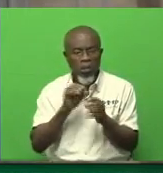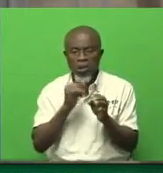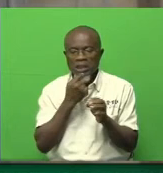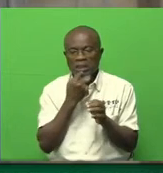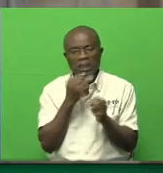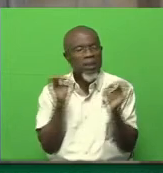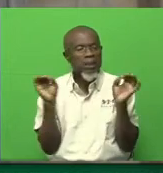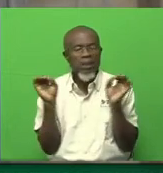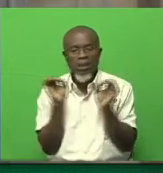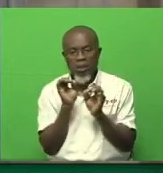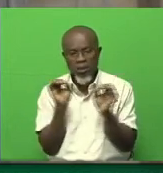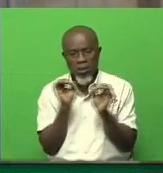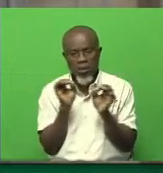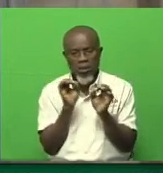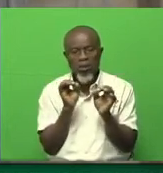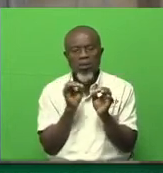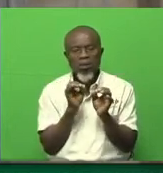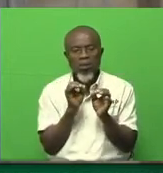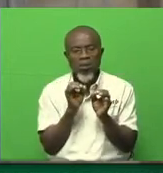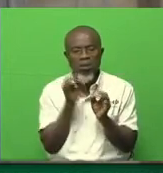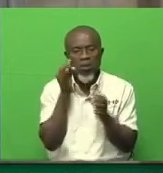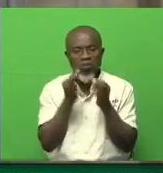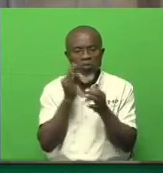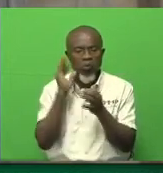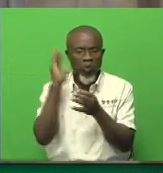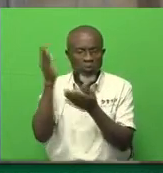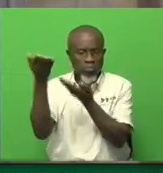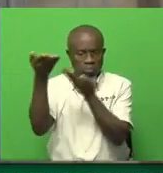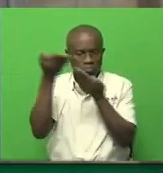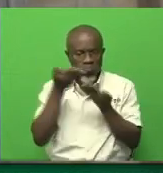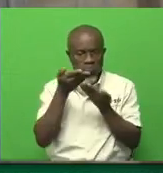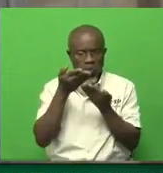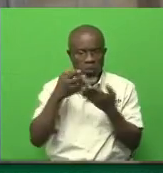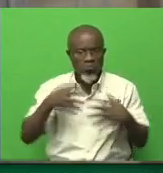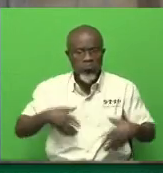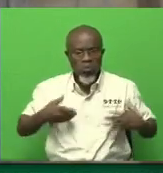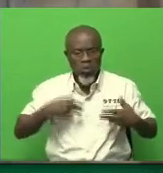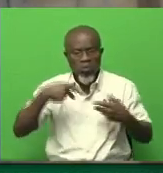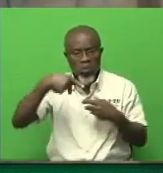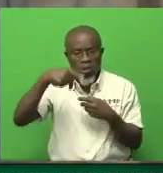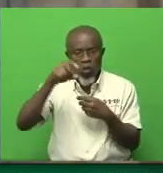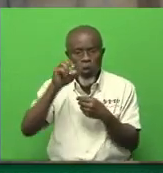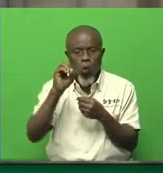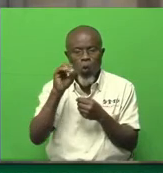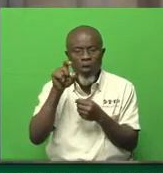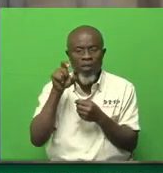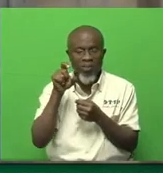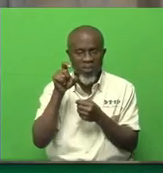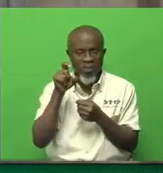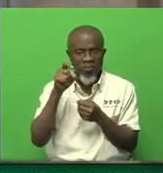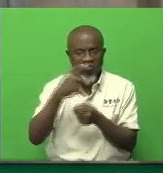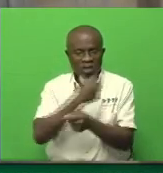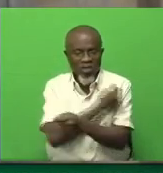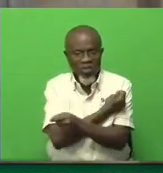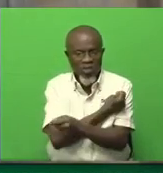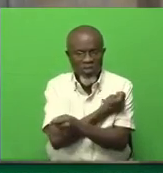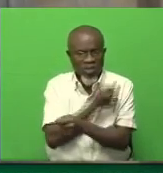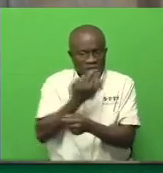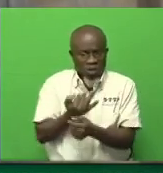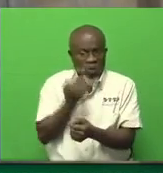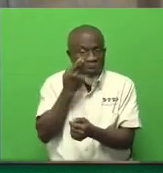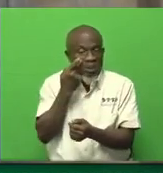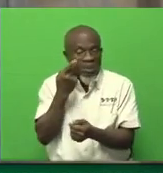of if we would get monkeypox vaccines and I'm very concerned about this seeing that Carnival is coming up currently there are over